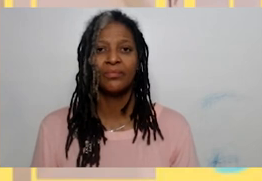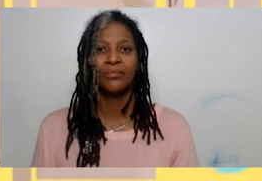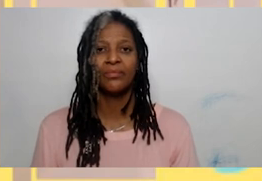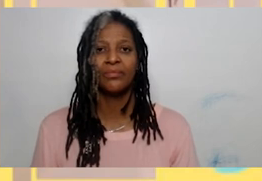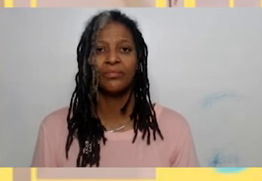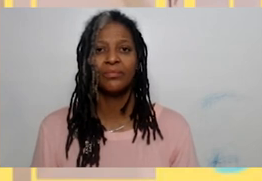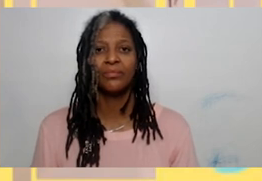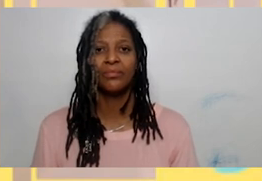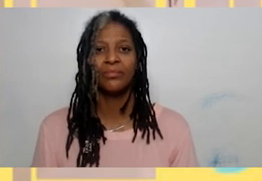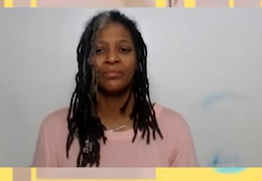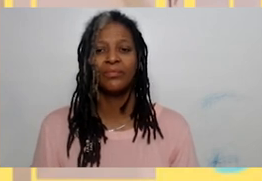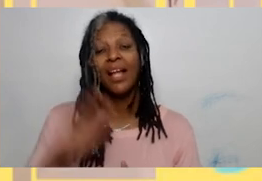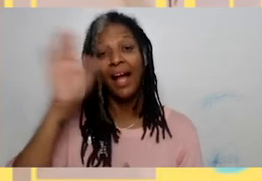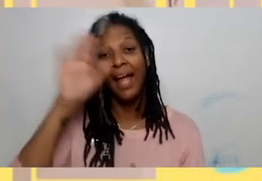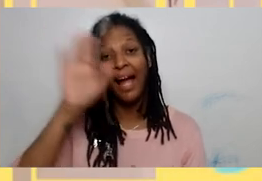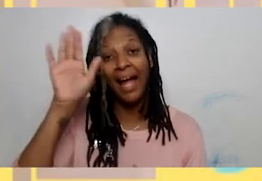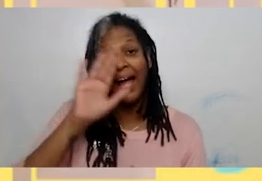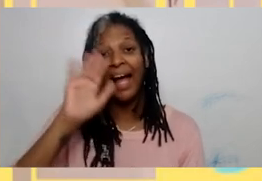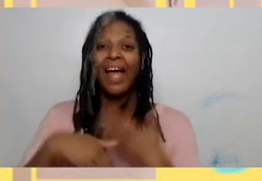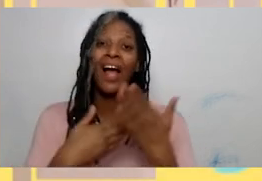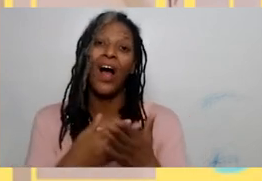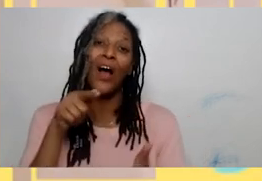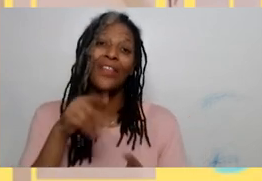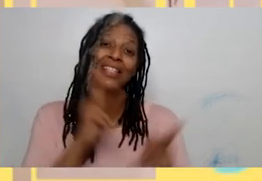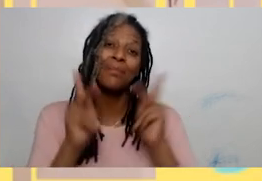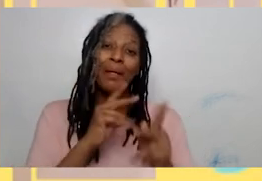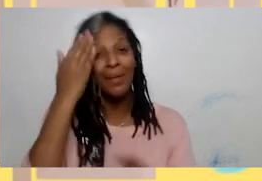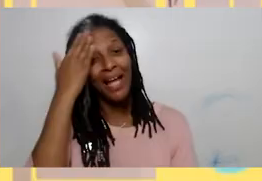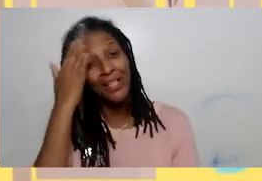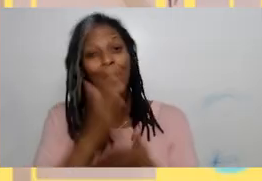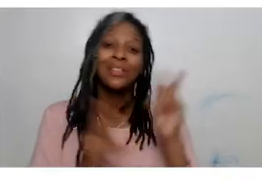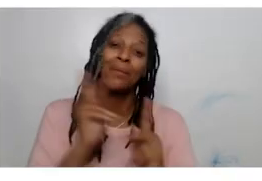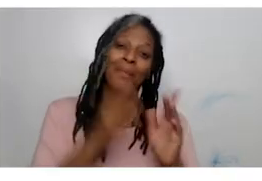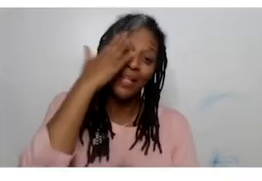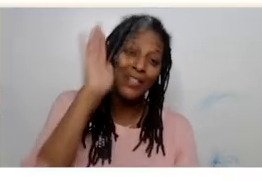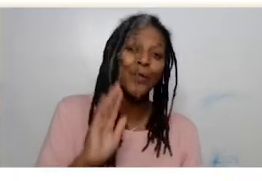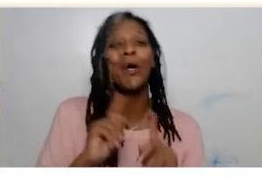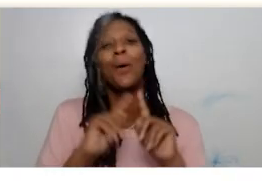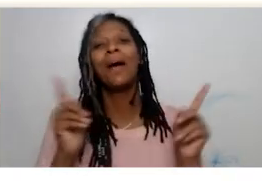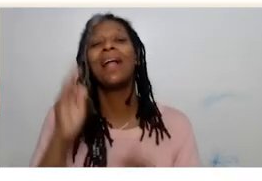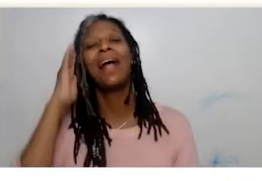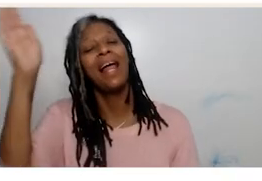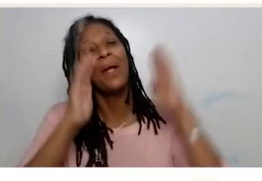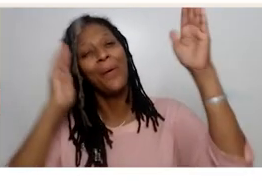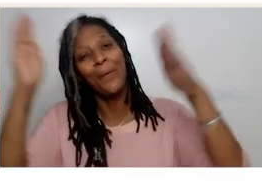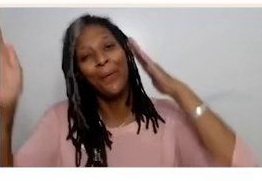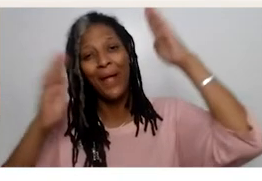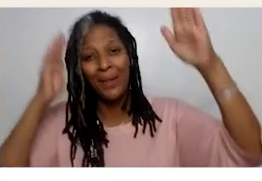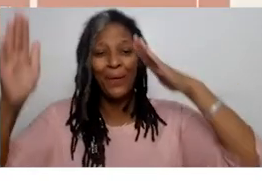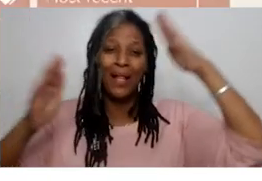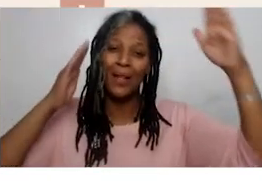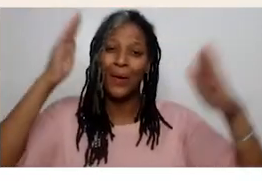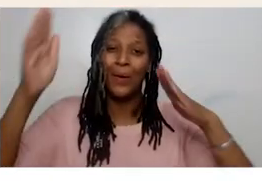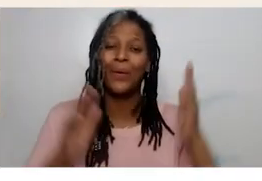Hi, Gabby. All these people that I'm naming, I know. Some of you I don't know, but hi, everyone. And to give a